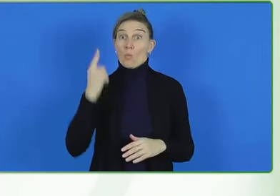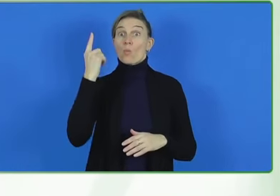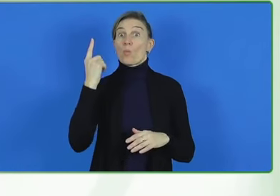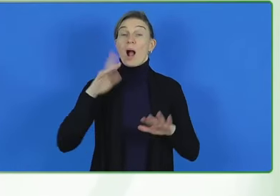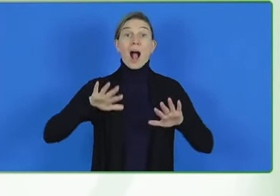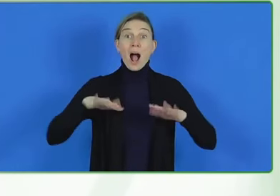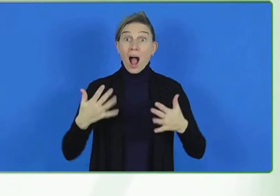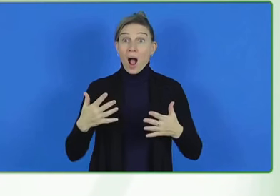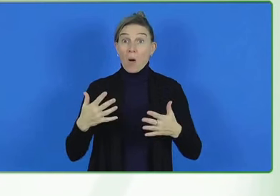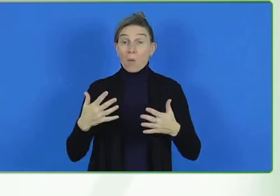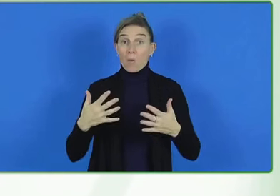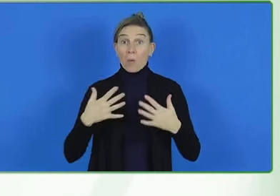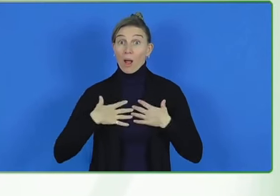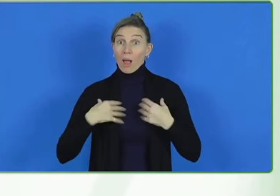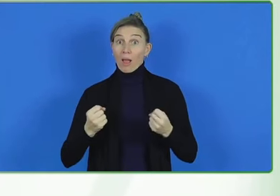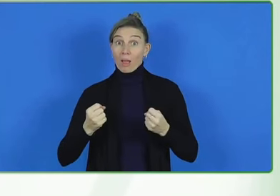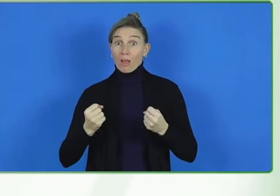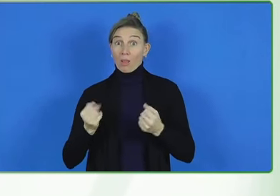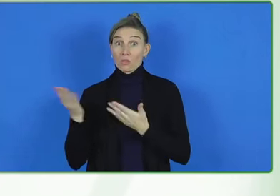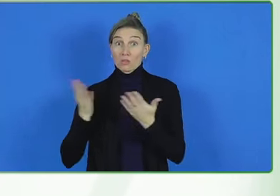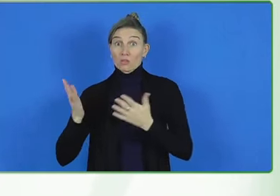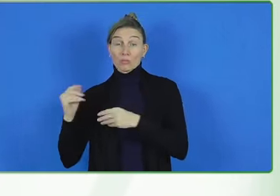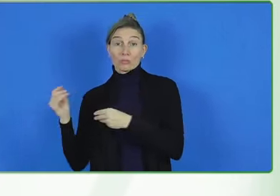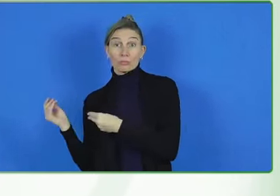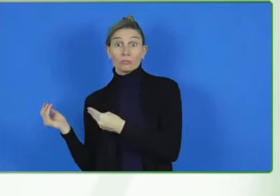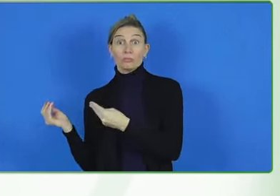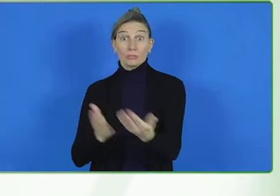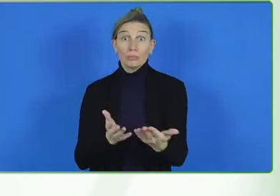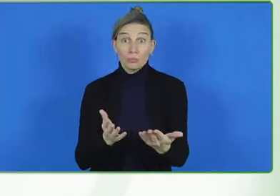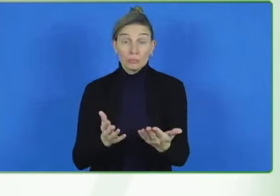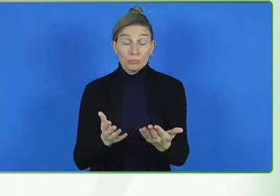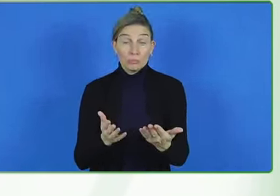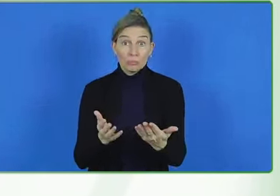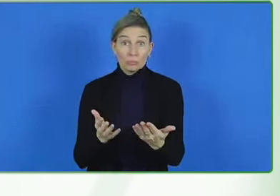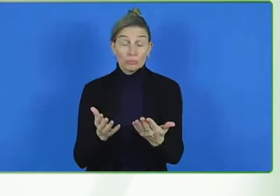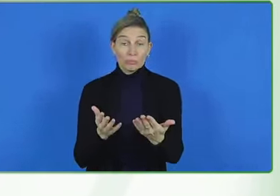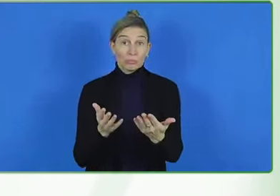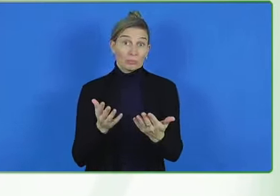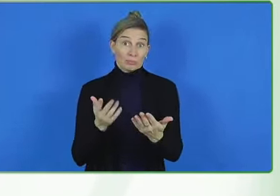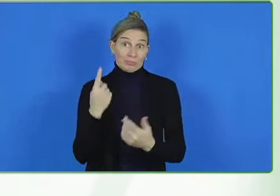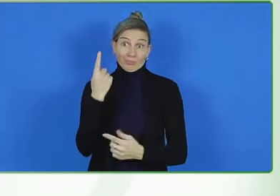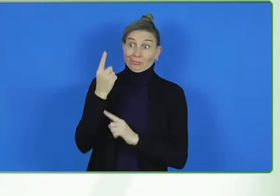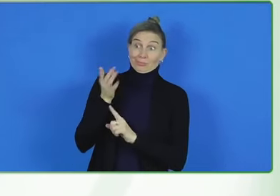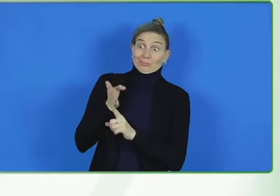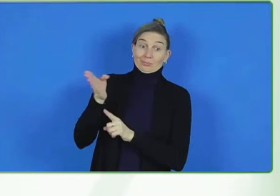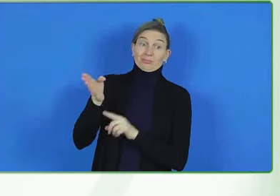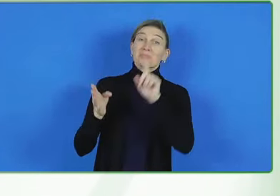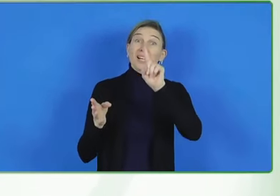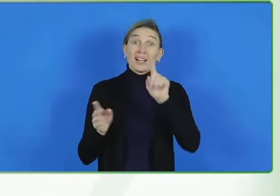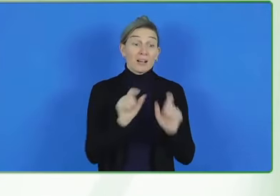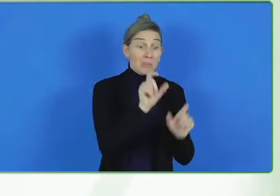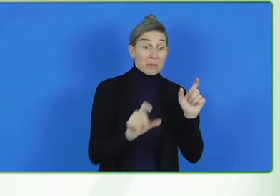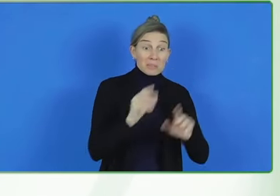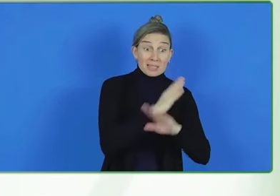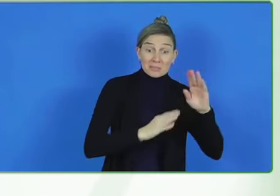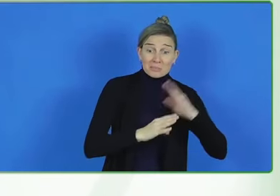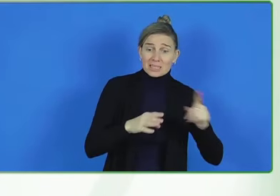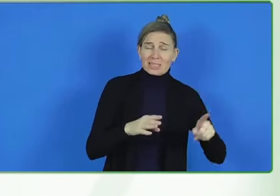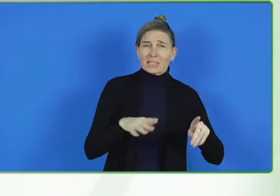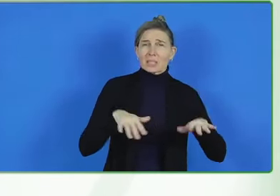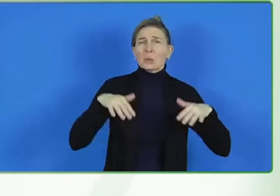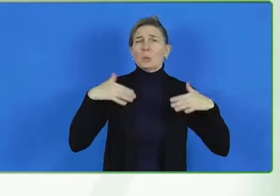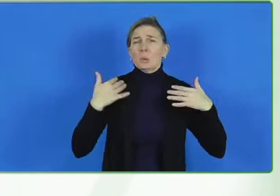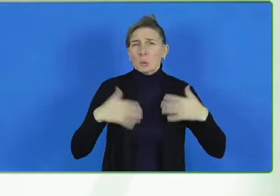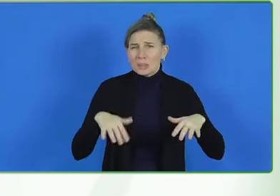a double-edged sword for persons with disabilities. They're potentially the most vulnerable